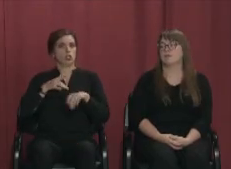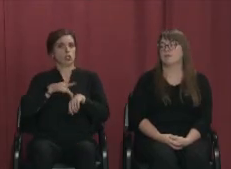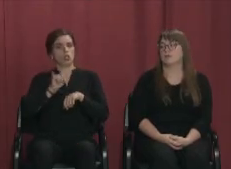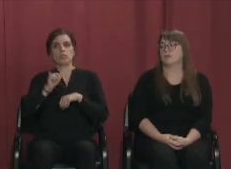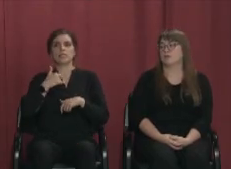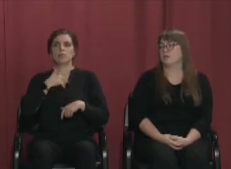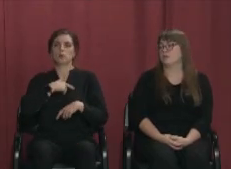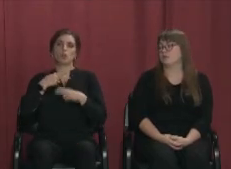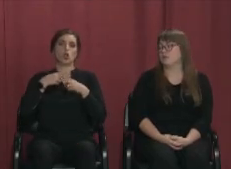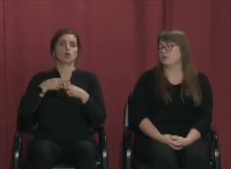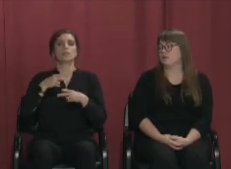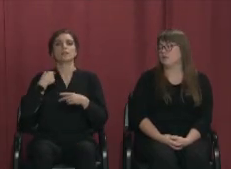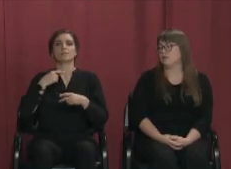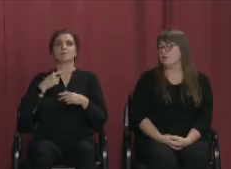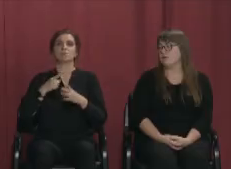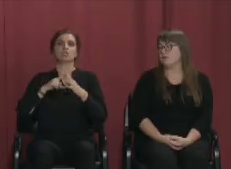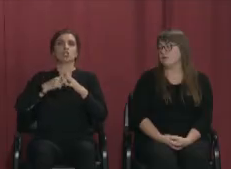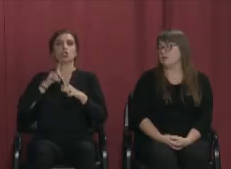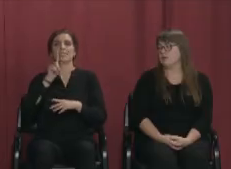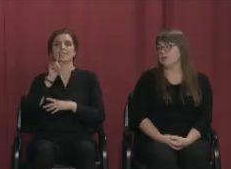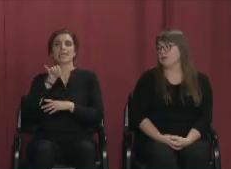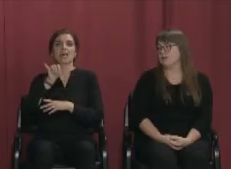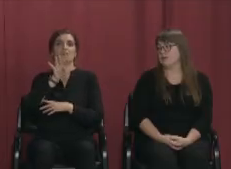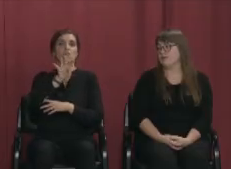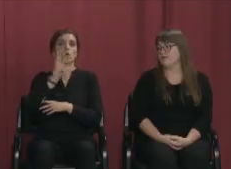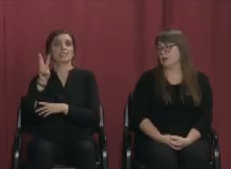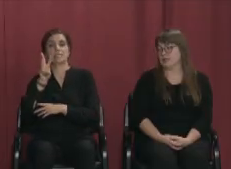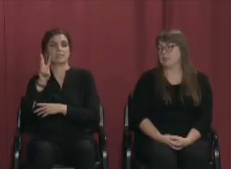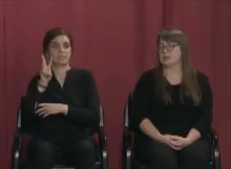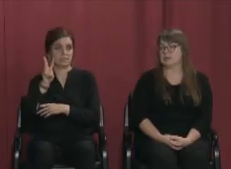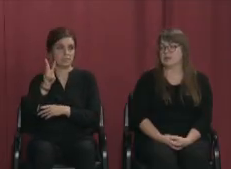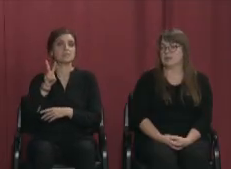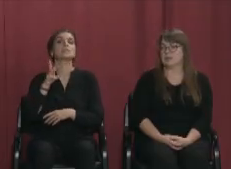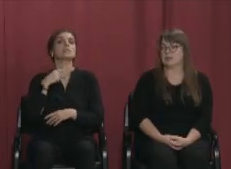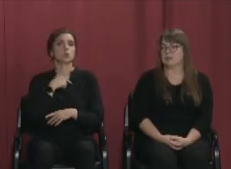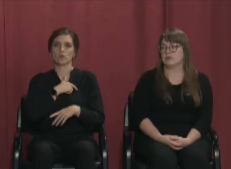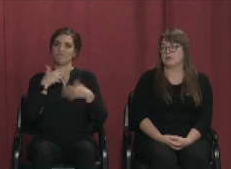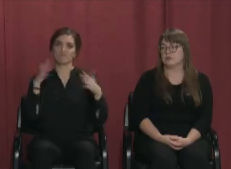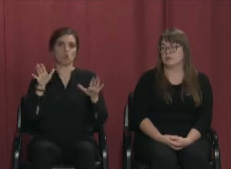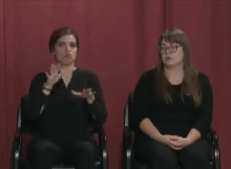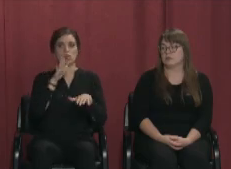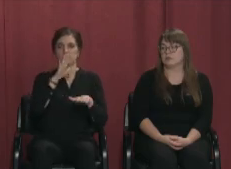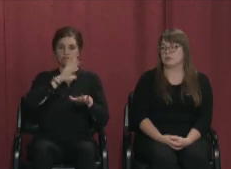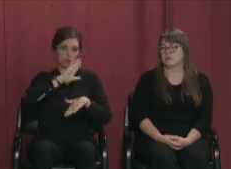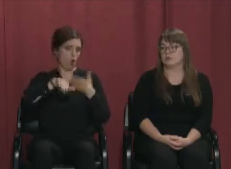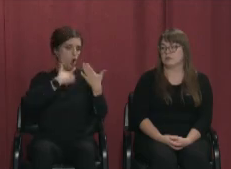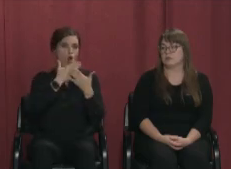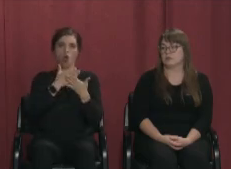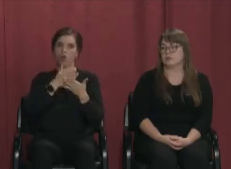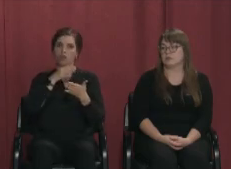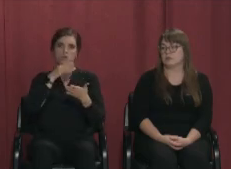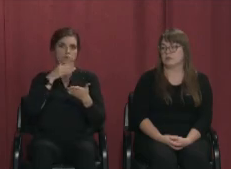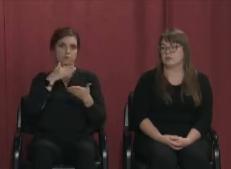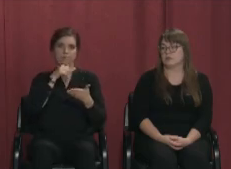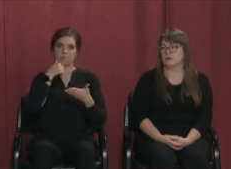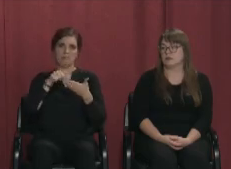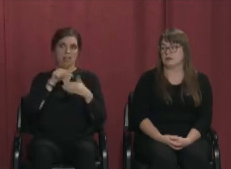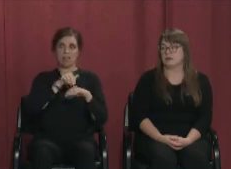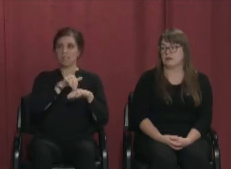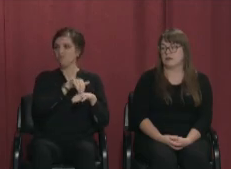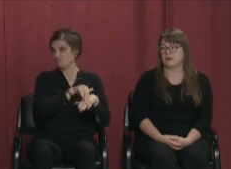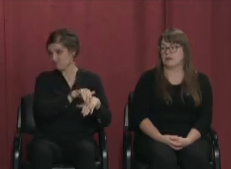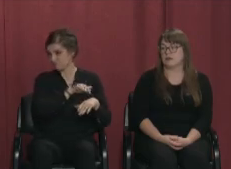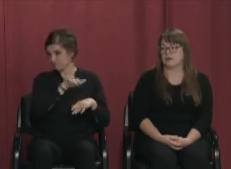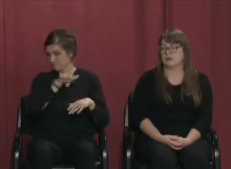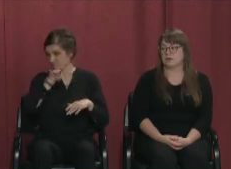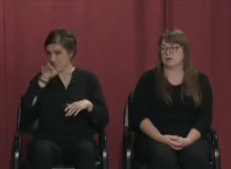46, that's our UACAVA date. And we already have transmitted those ballots to the military and overseas voters. We